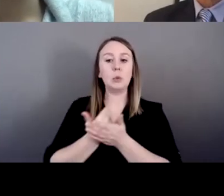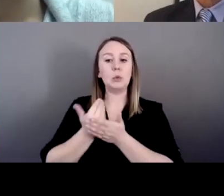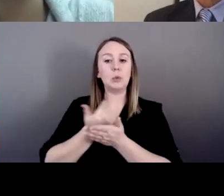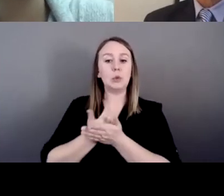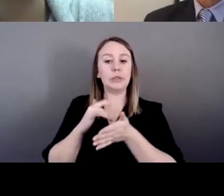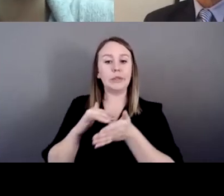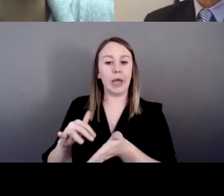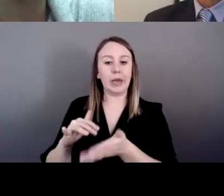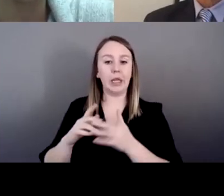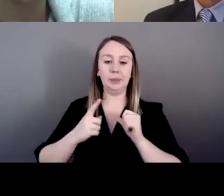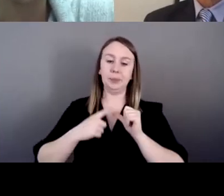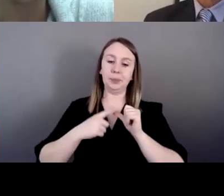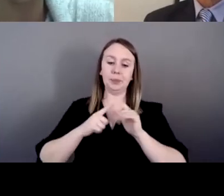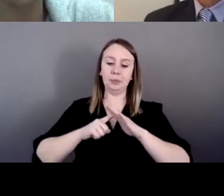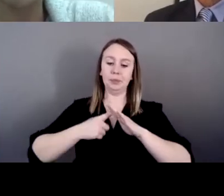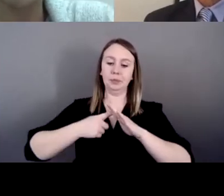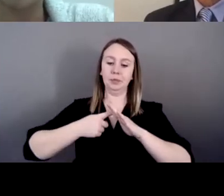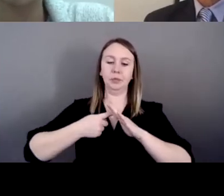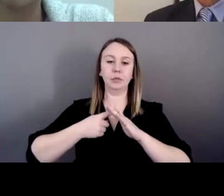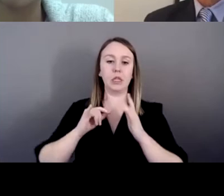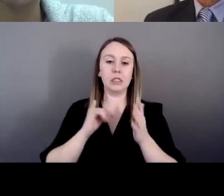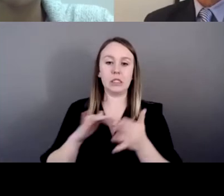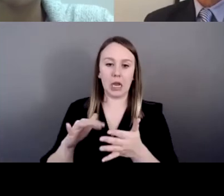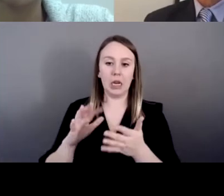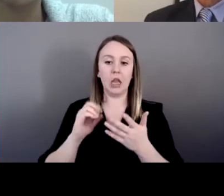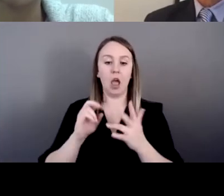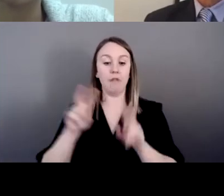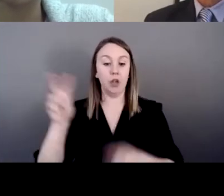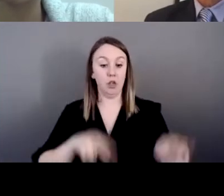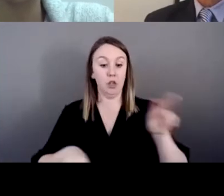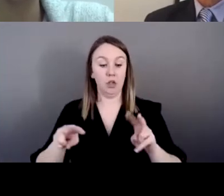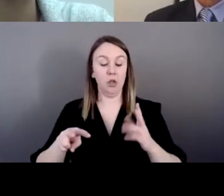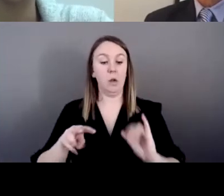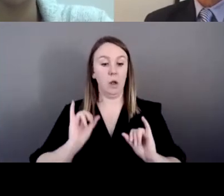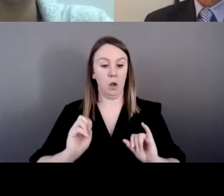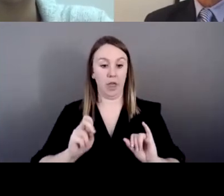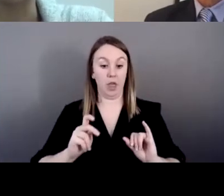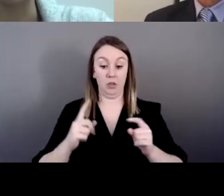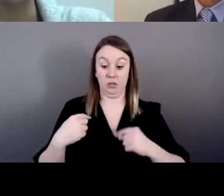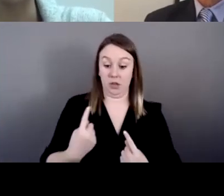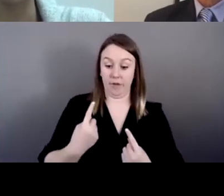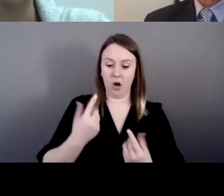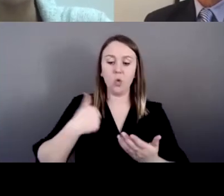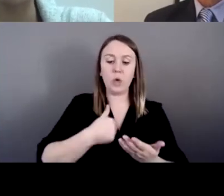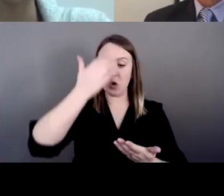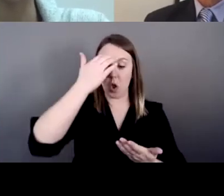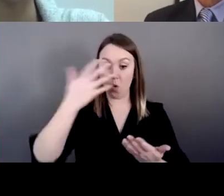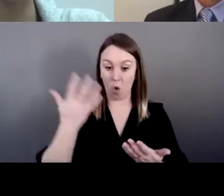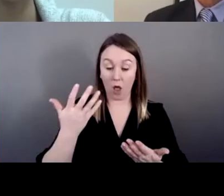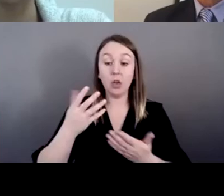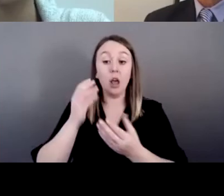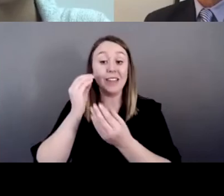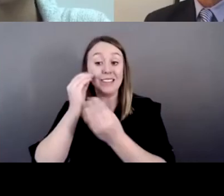preliminary sort of overview of, yeah, what do we know? What are the data and definitions used?